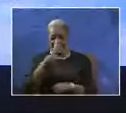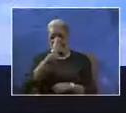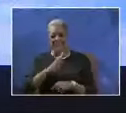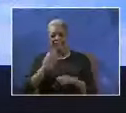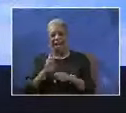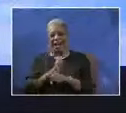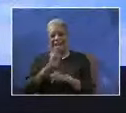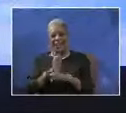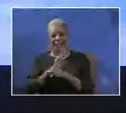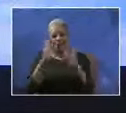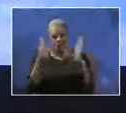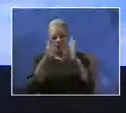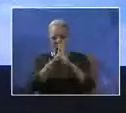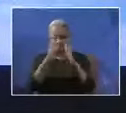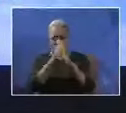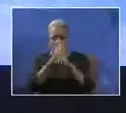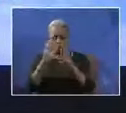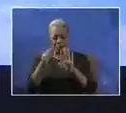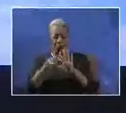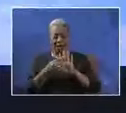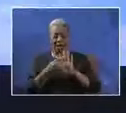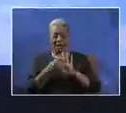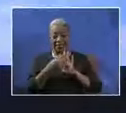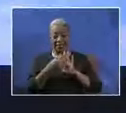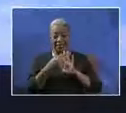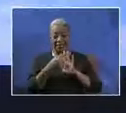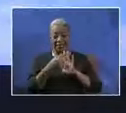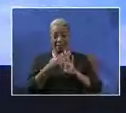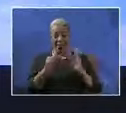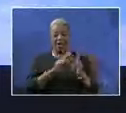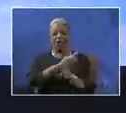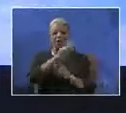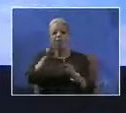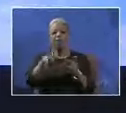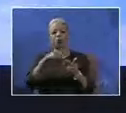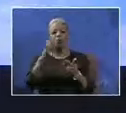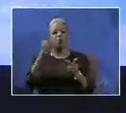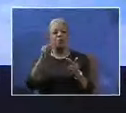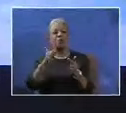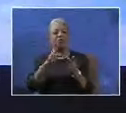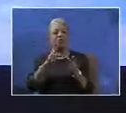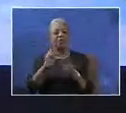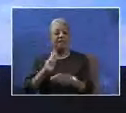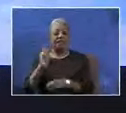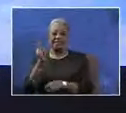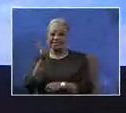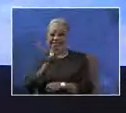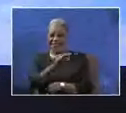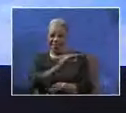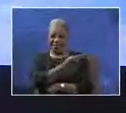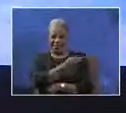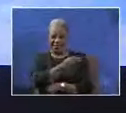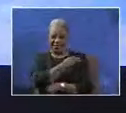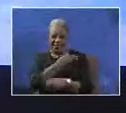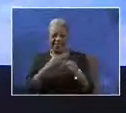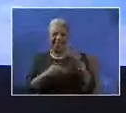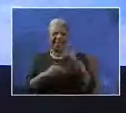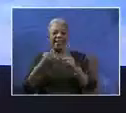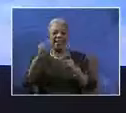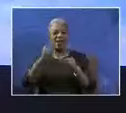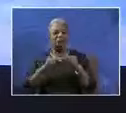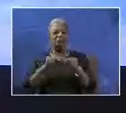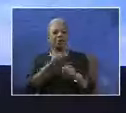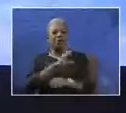trouble, put it down, to perfect us. As a result of the trouble, it builds character. It builds